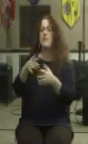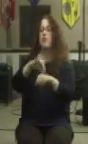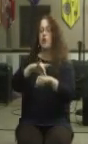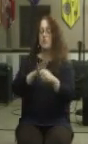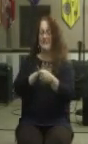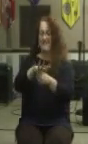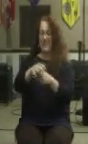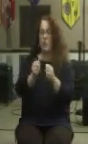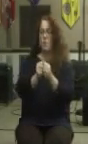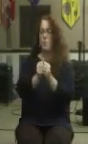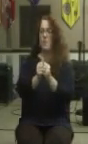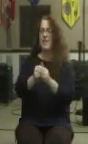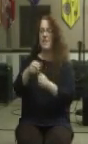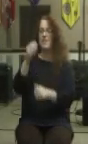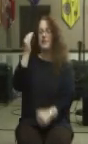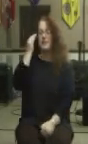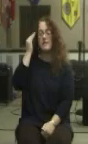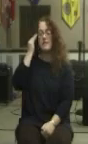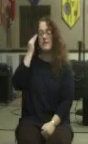wisdom.